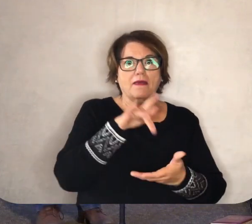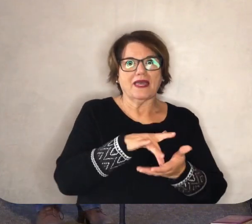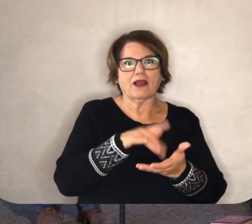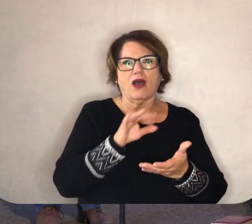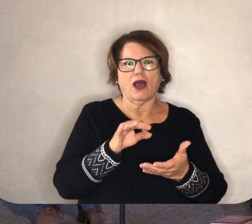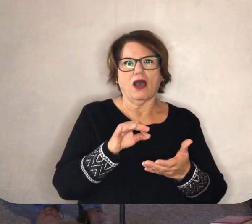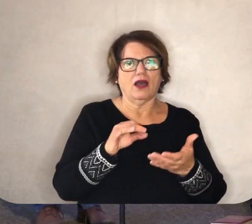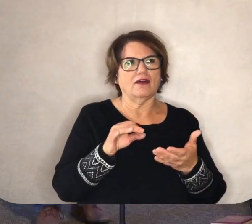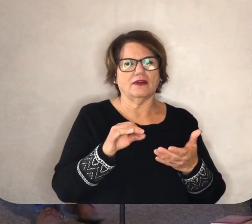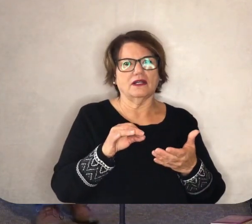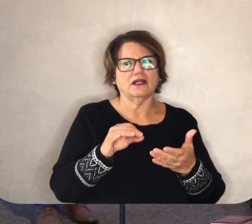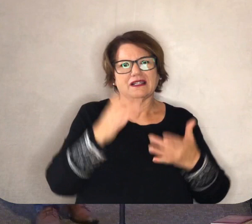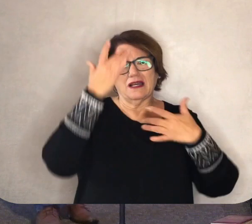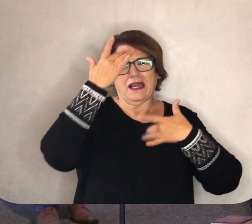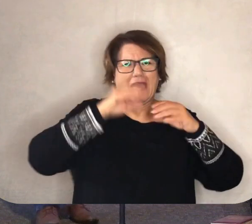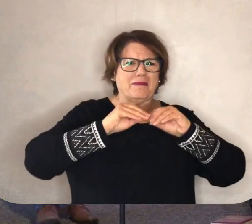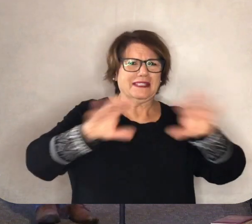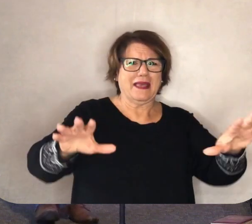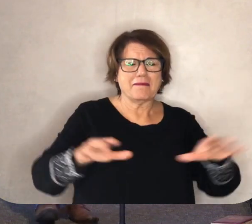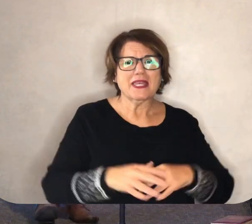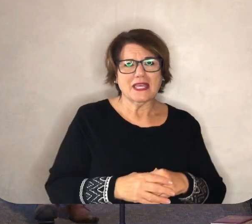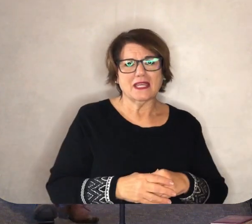a worldwide epidemic.